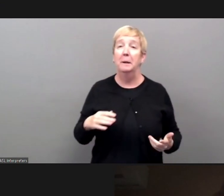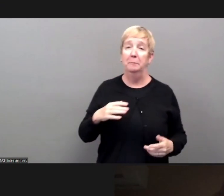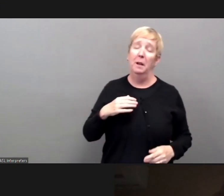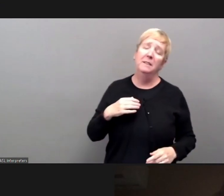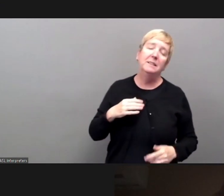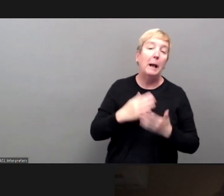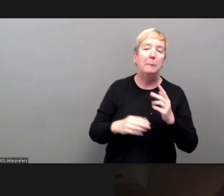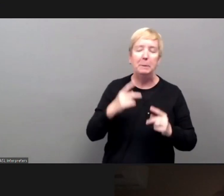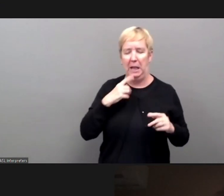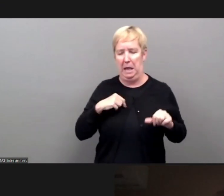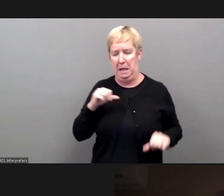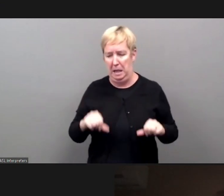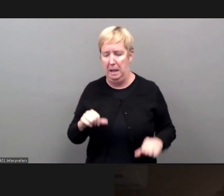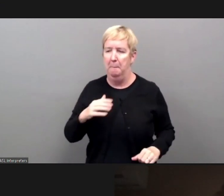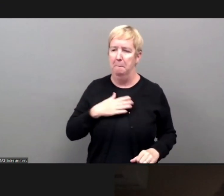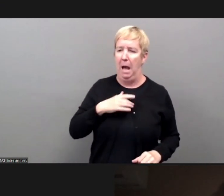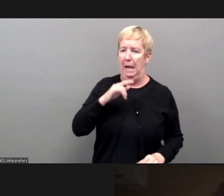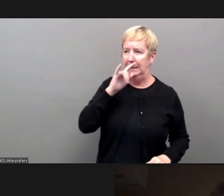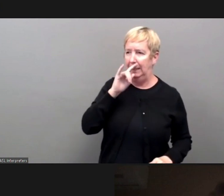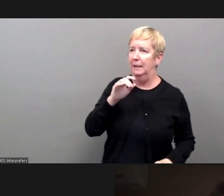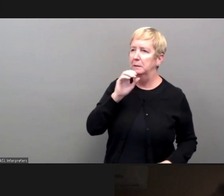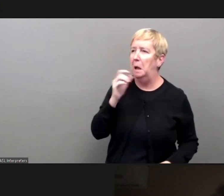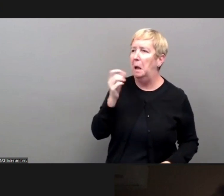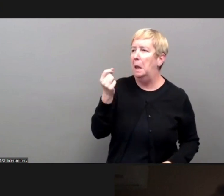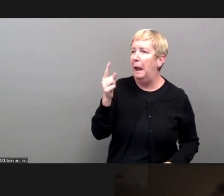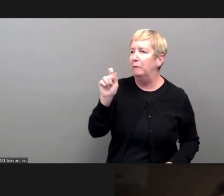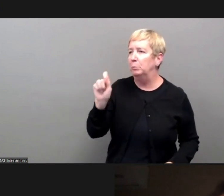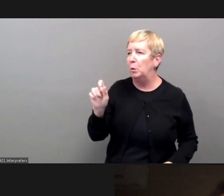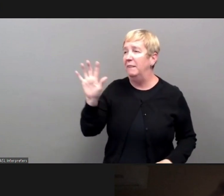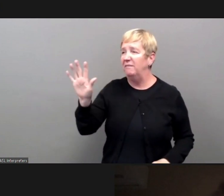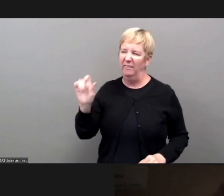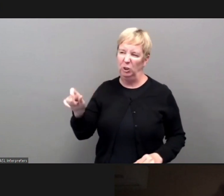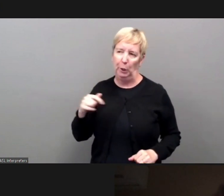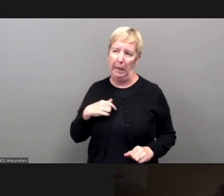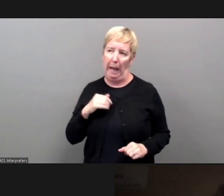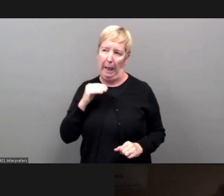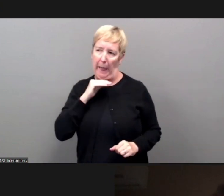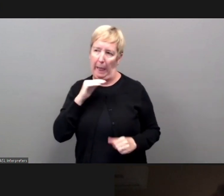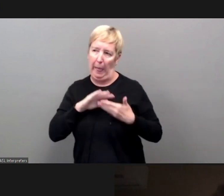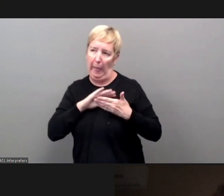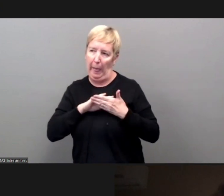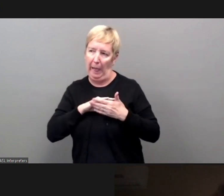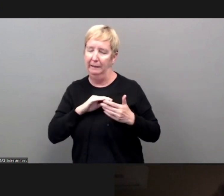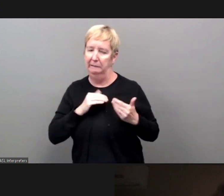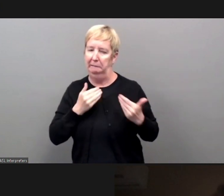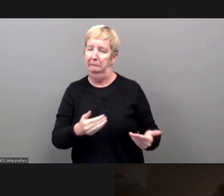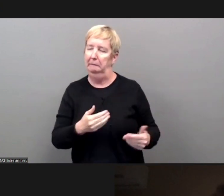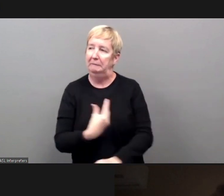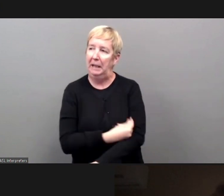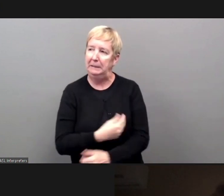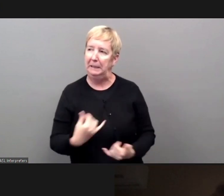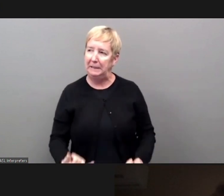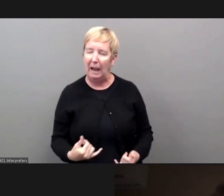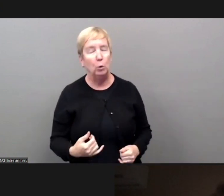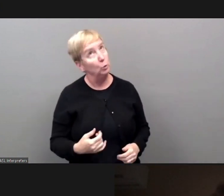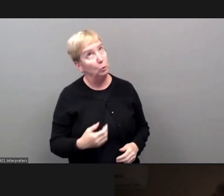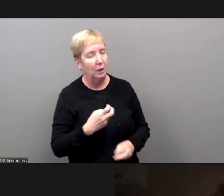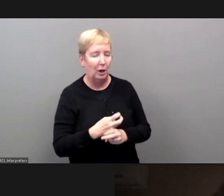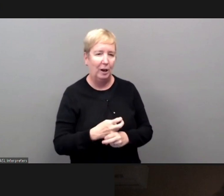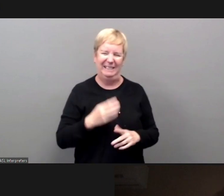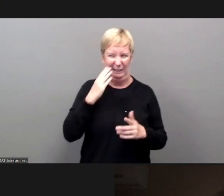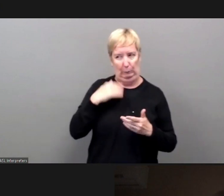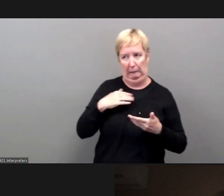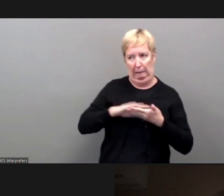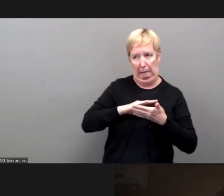Should I fudge it and get him vaccinated now? And that's a hard question to answer. I usually say fudging generally isn't